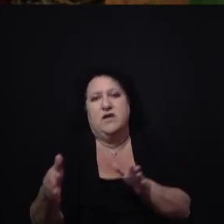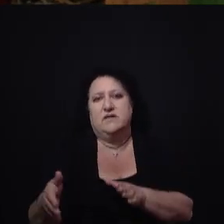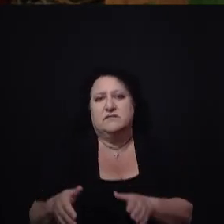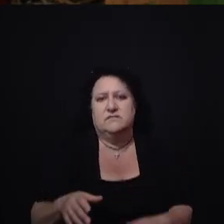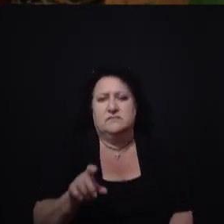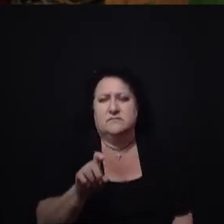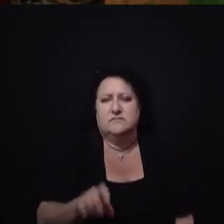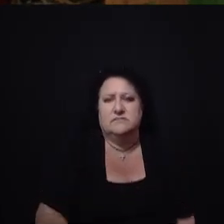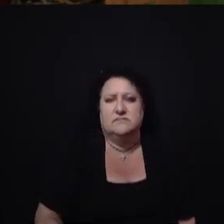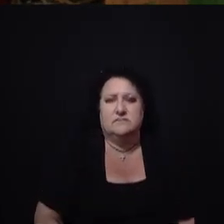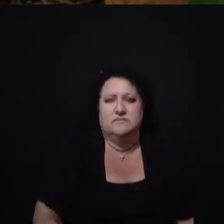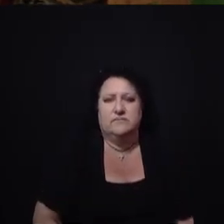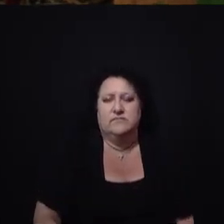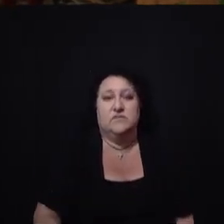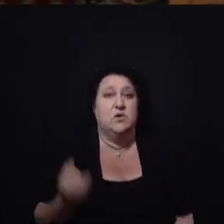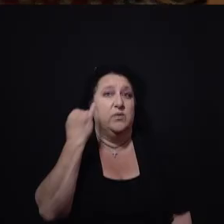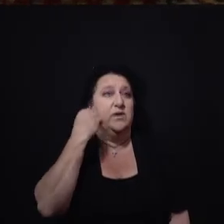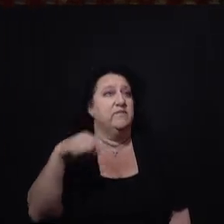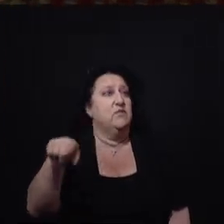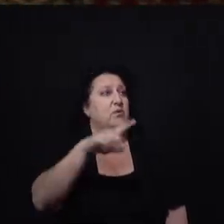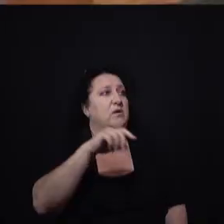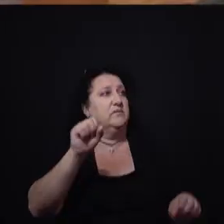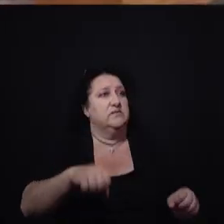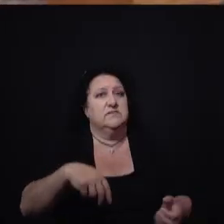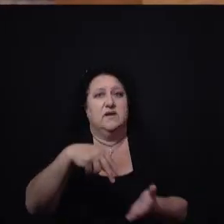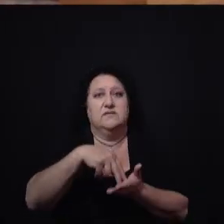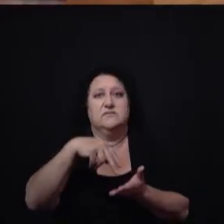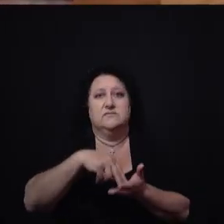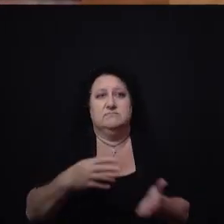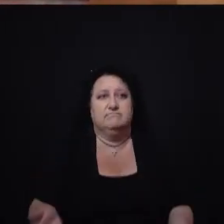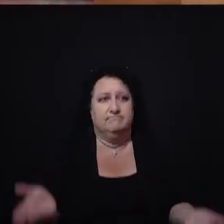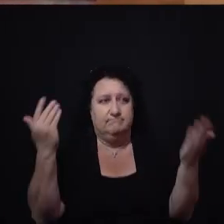So if you're able, would you stand to your feet with me?